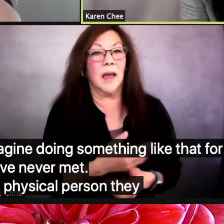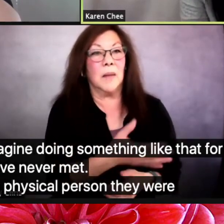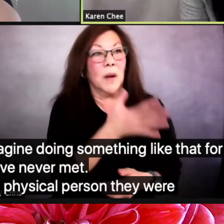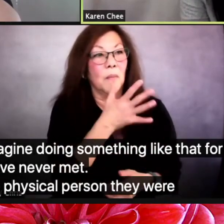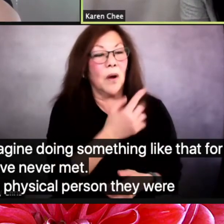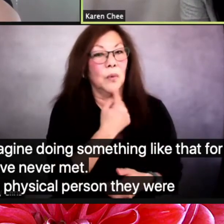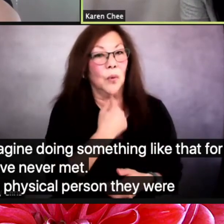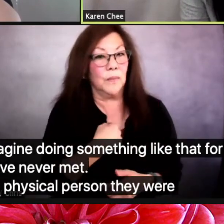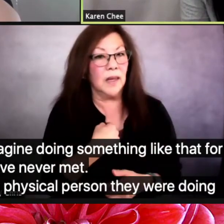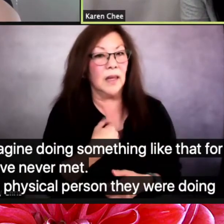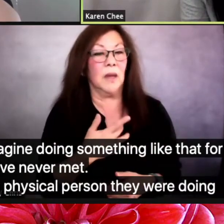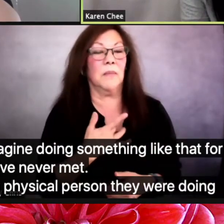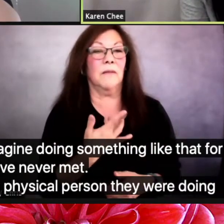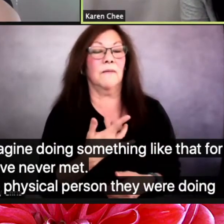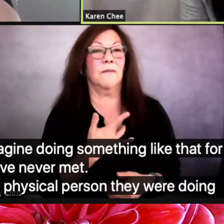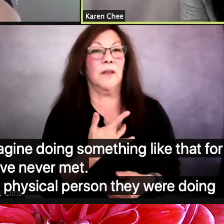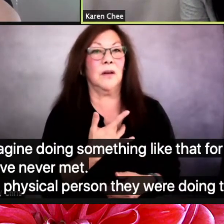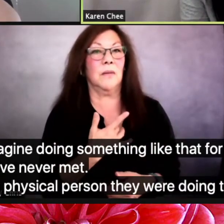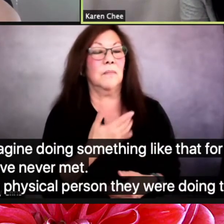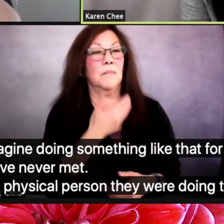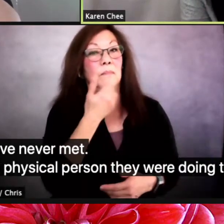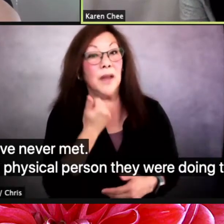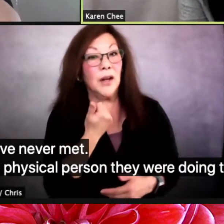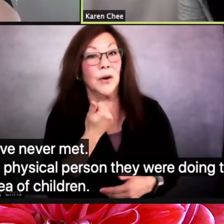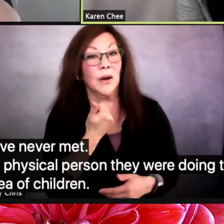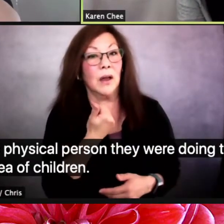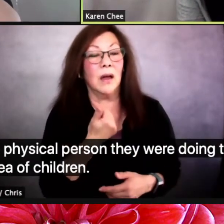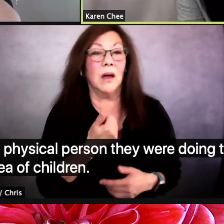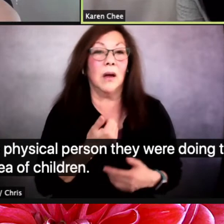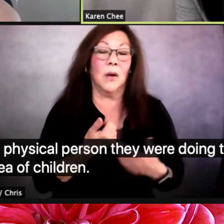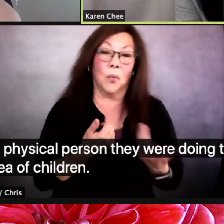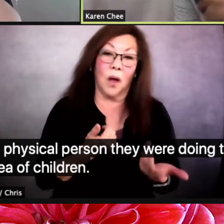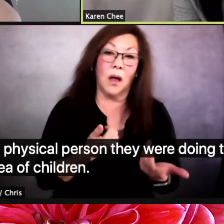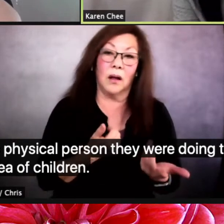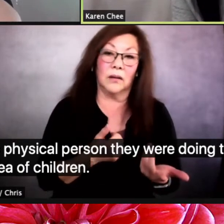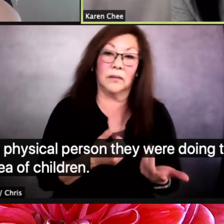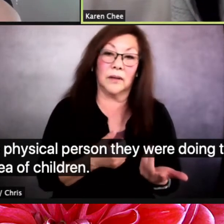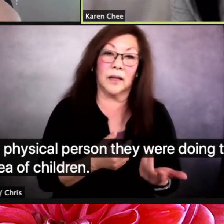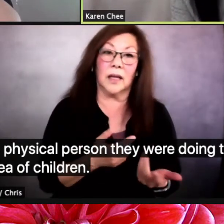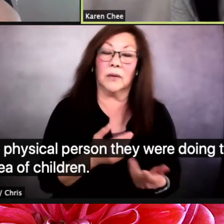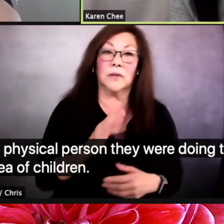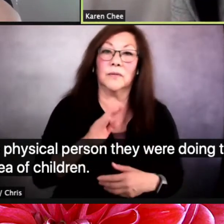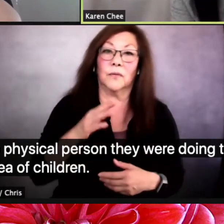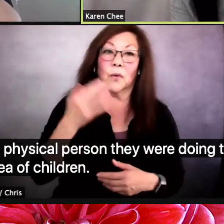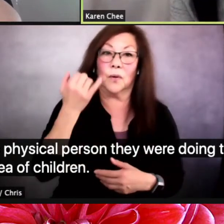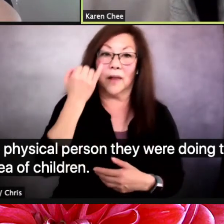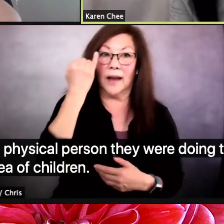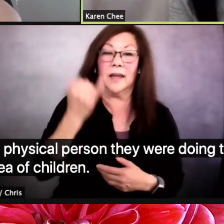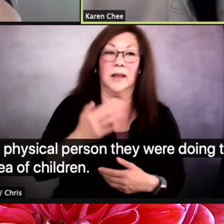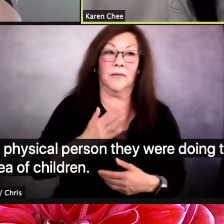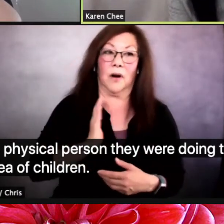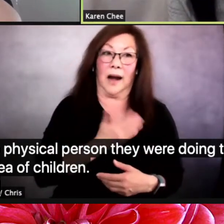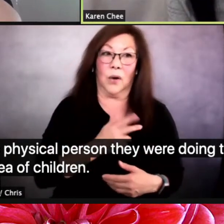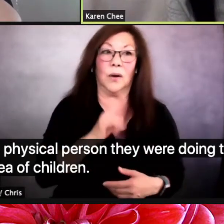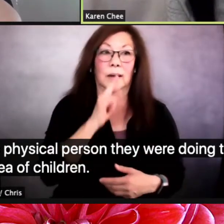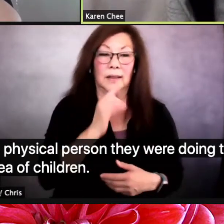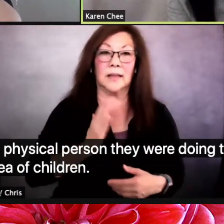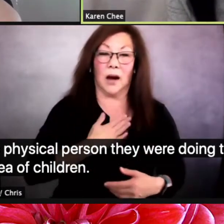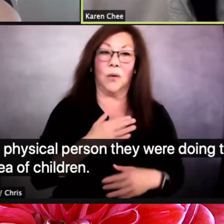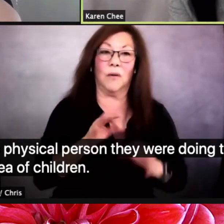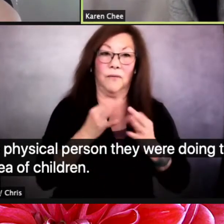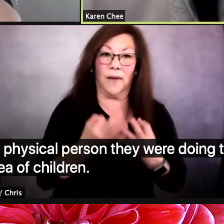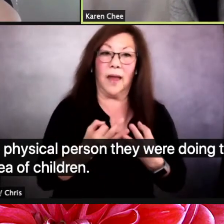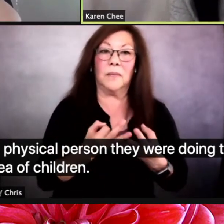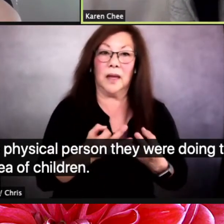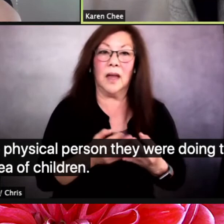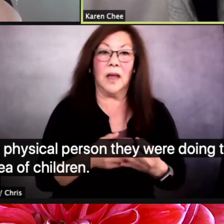that made me feel so much better is that she was like, well, it was for the idea of our kids, it was for the idea of our family, but she was like, it was also